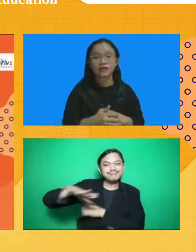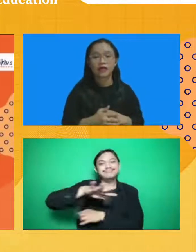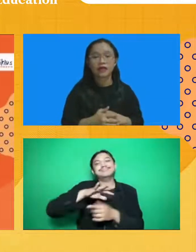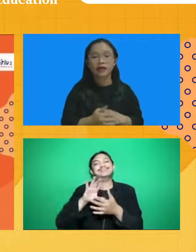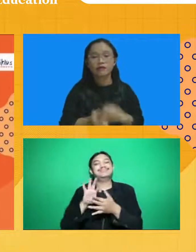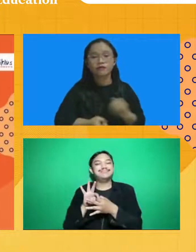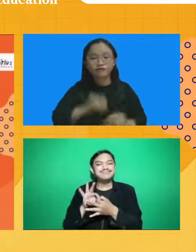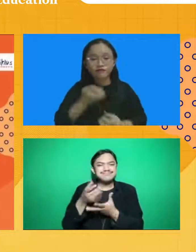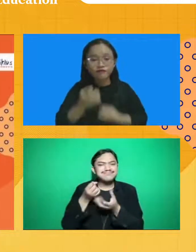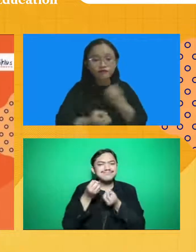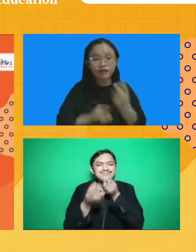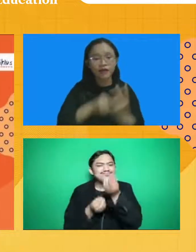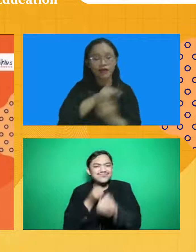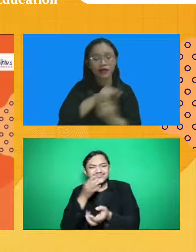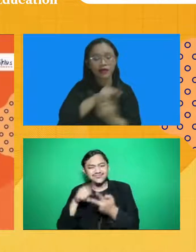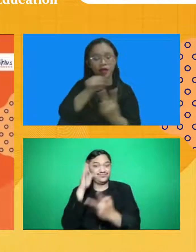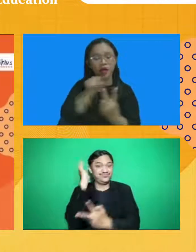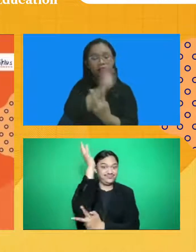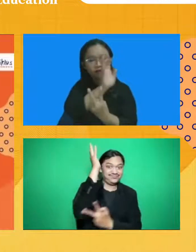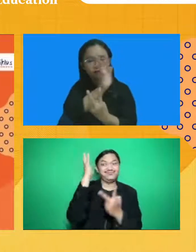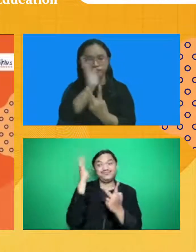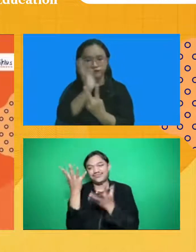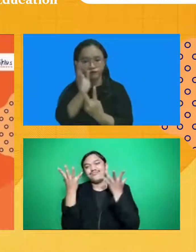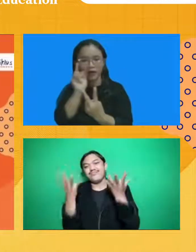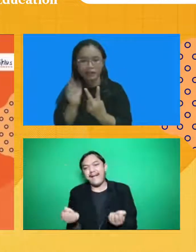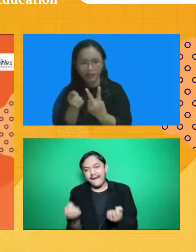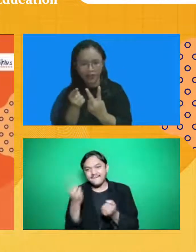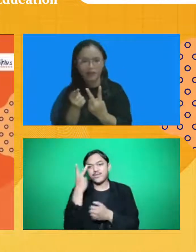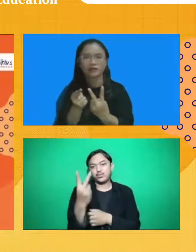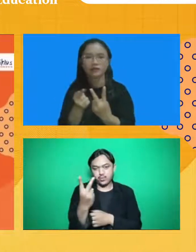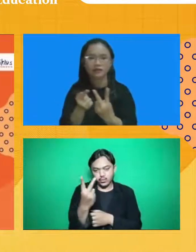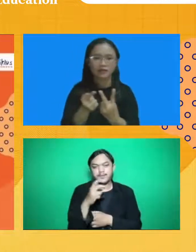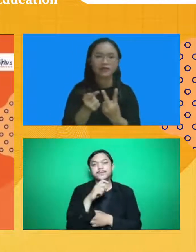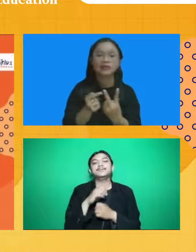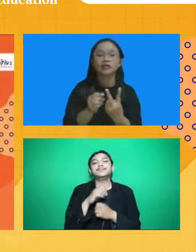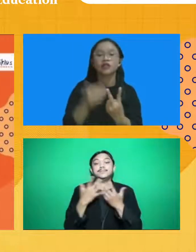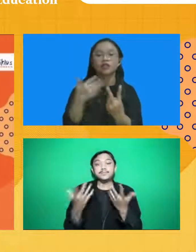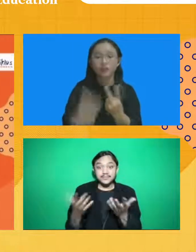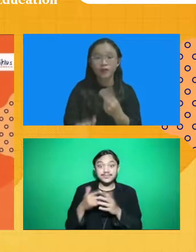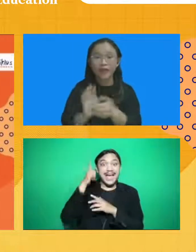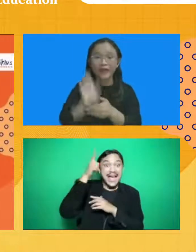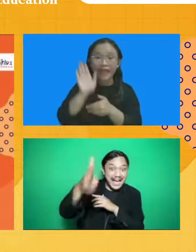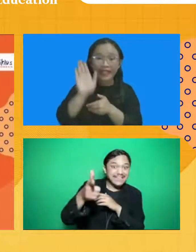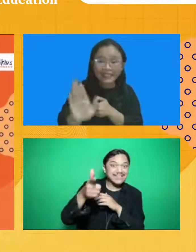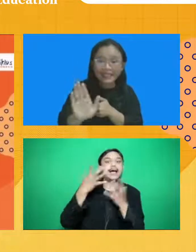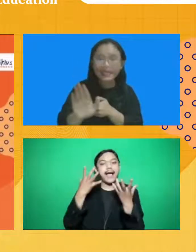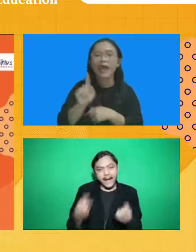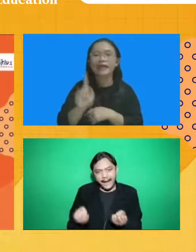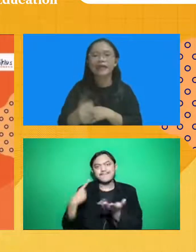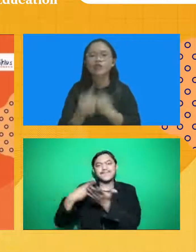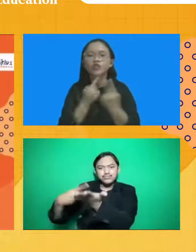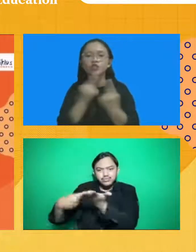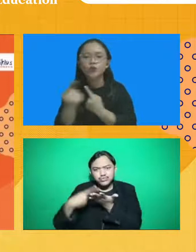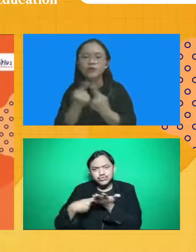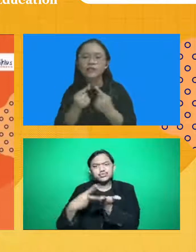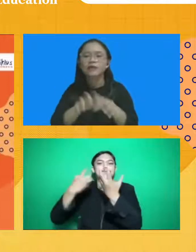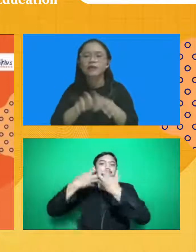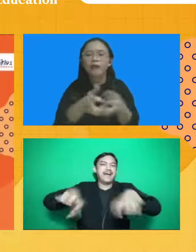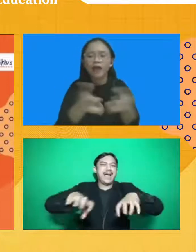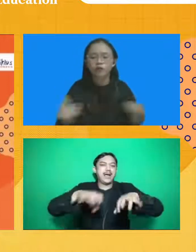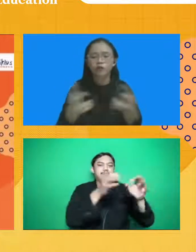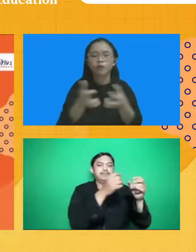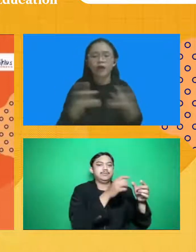of our session, breakout room session, we will divide you into 3 groups and each group has 1